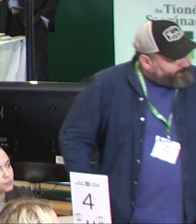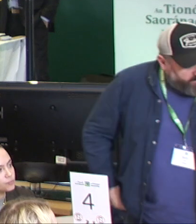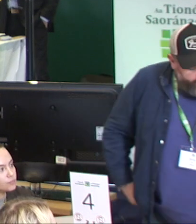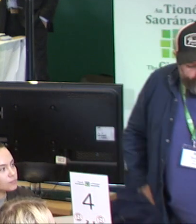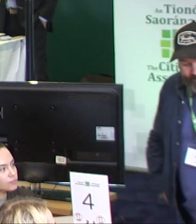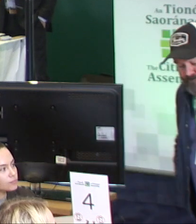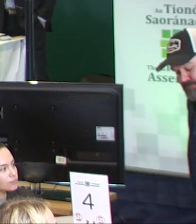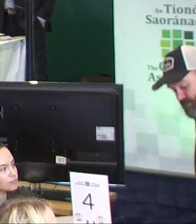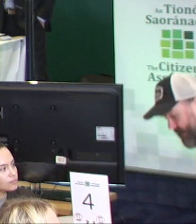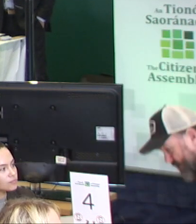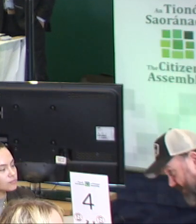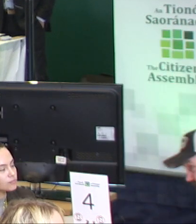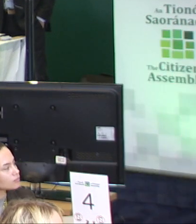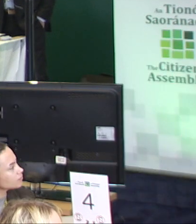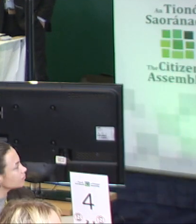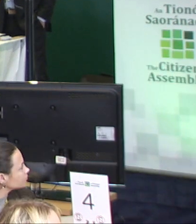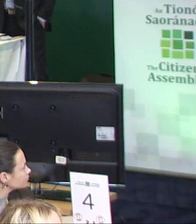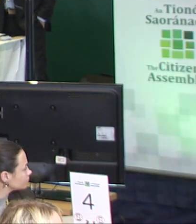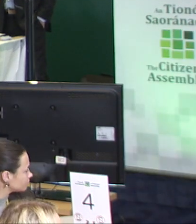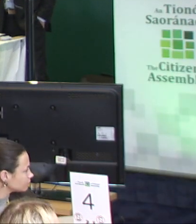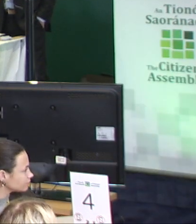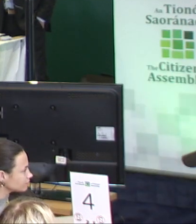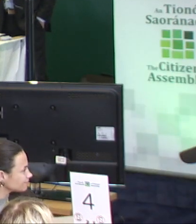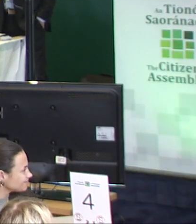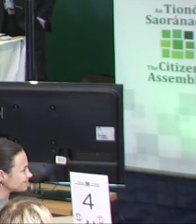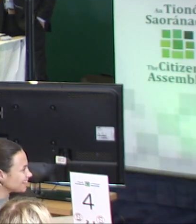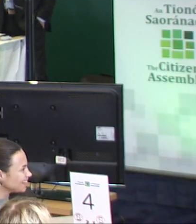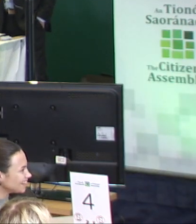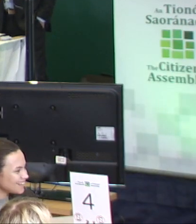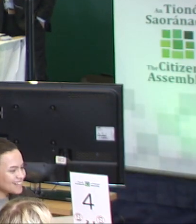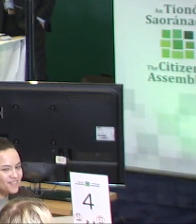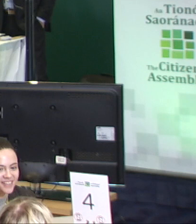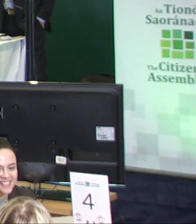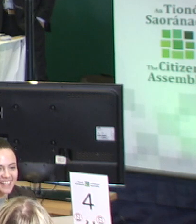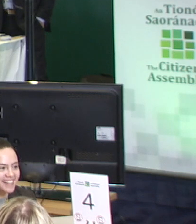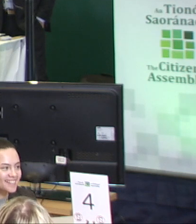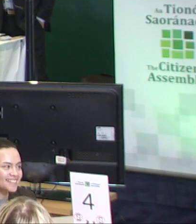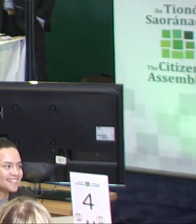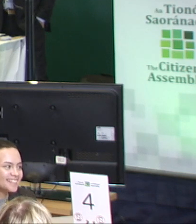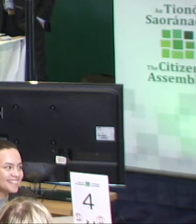Okay, one last call. One last call if anybody else wants to finally cast their ballot.